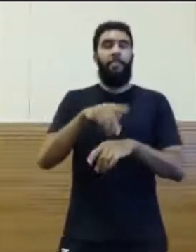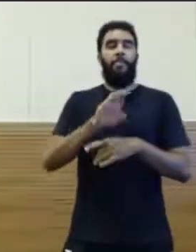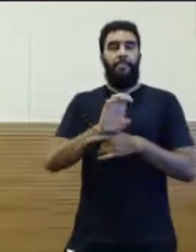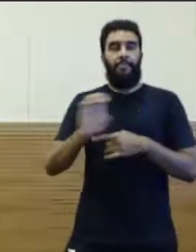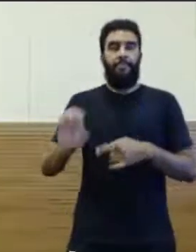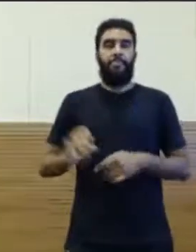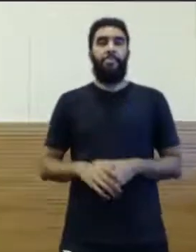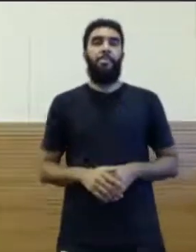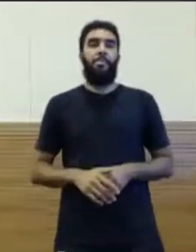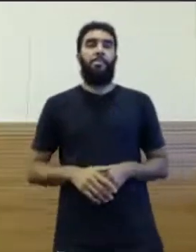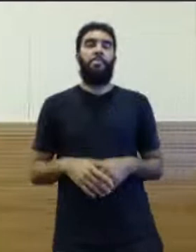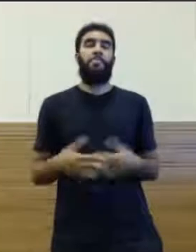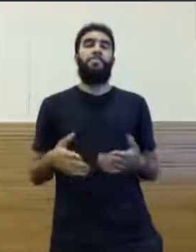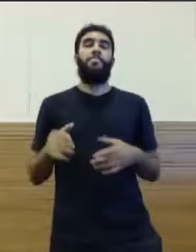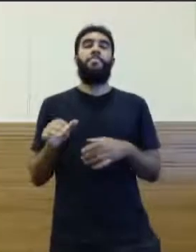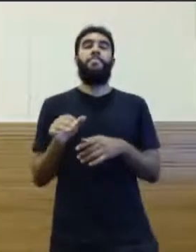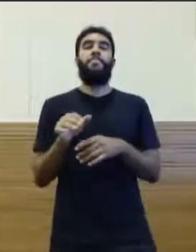country.